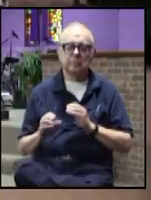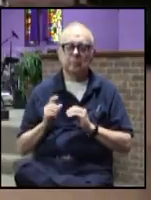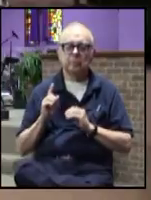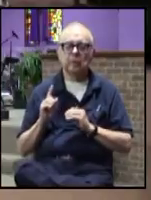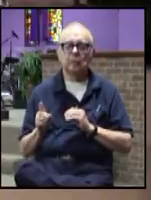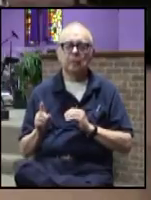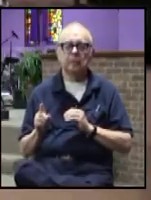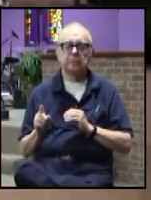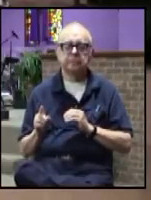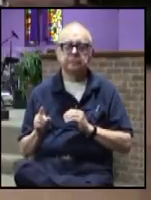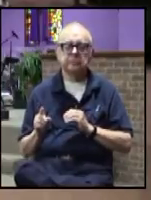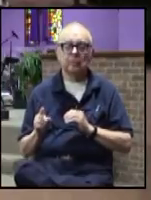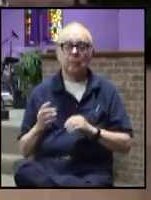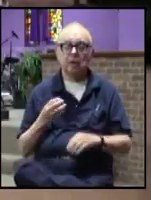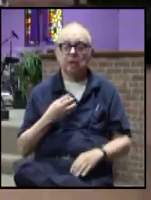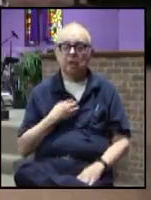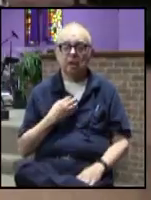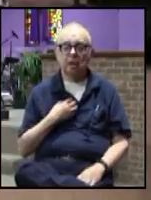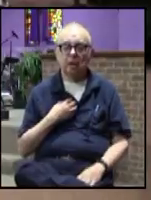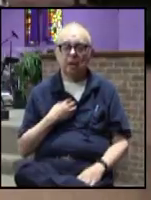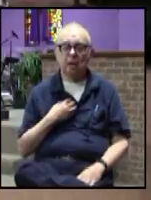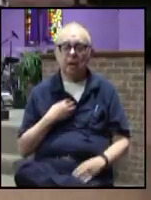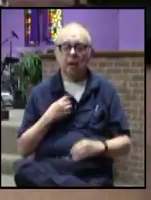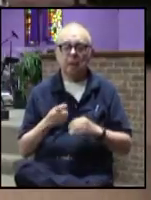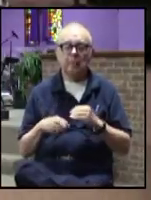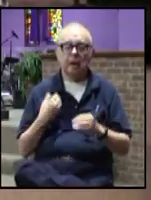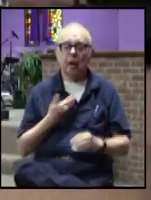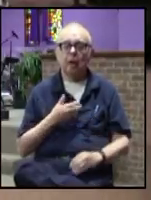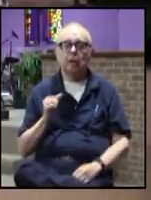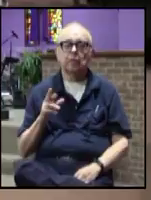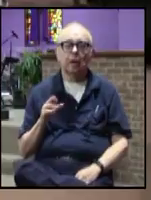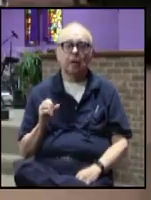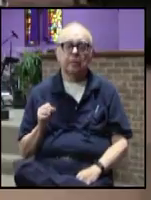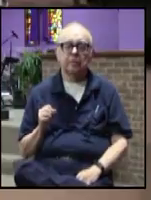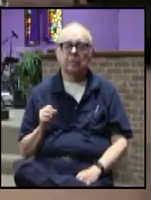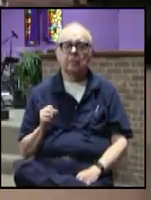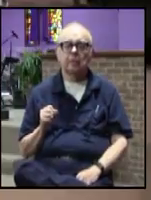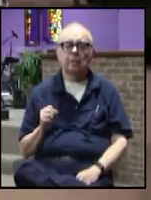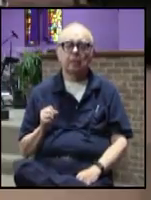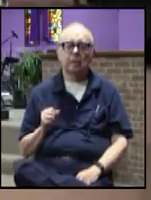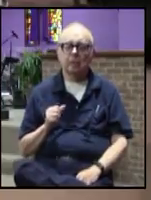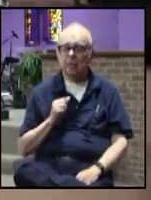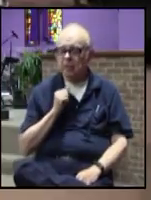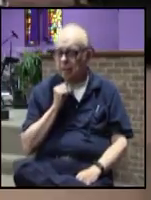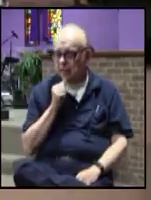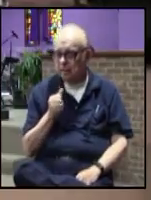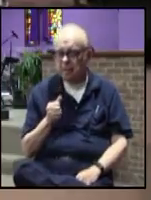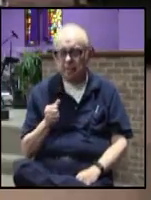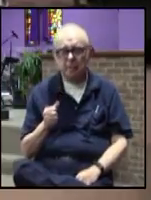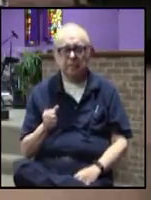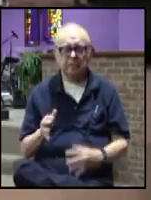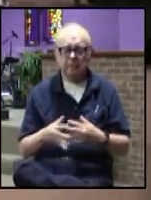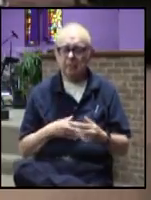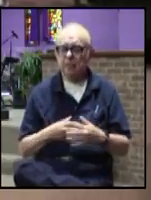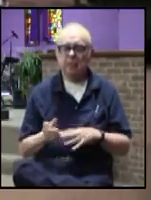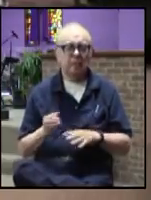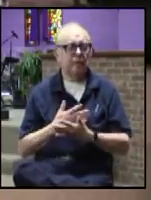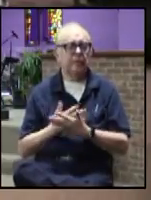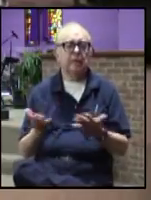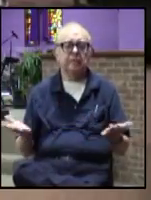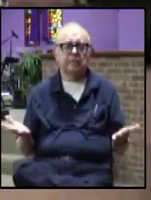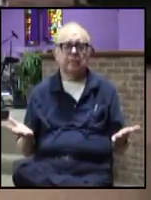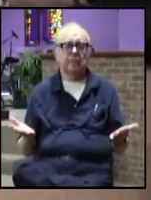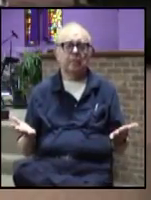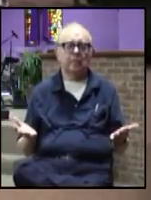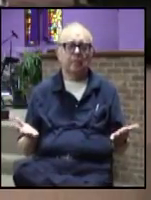number one complaint with our cars? It wasn't the motor, the engine, or